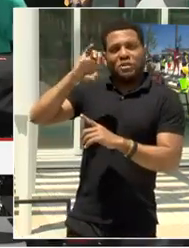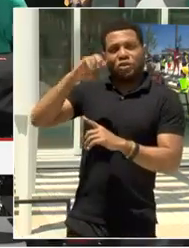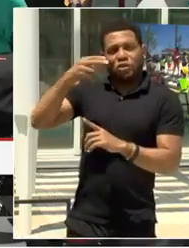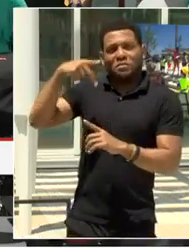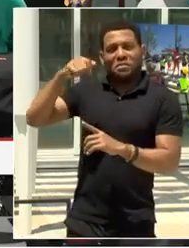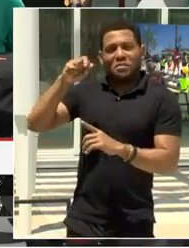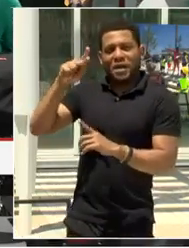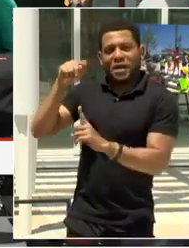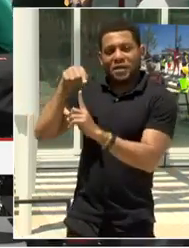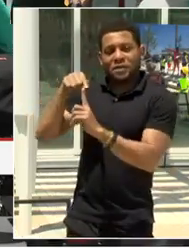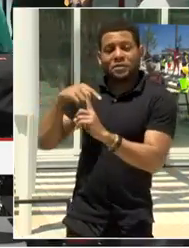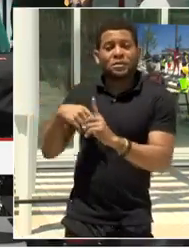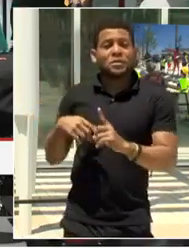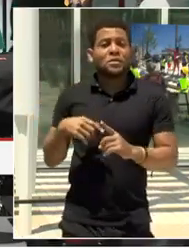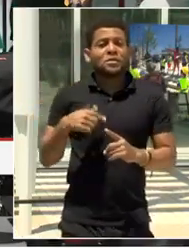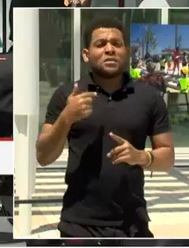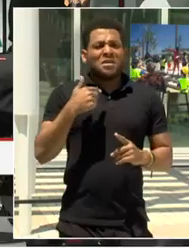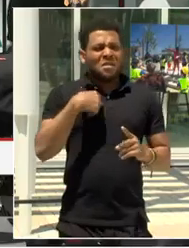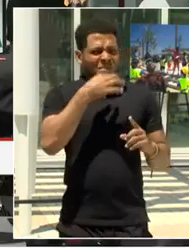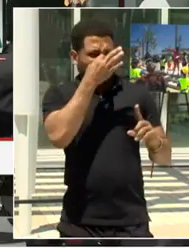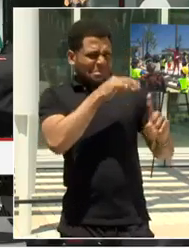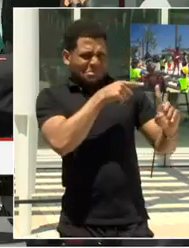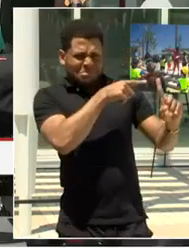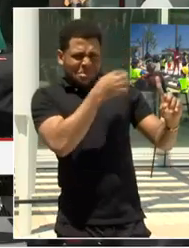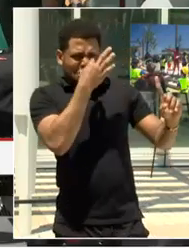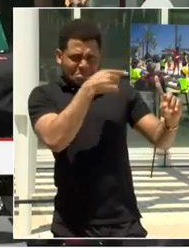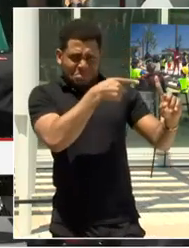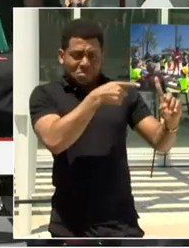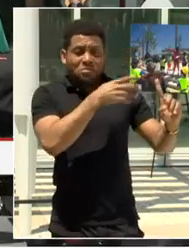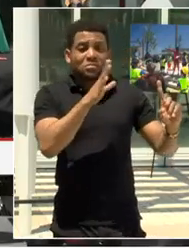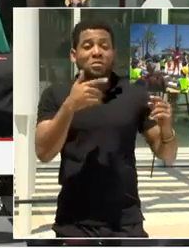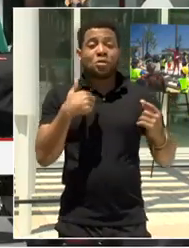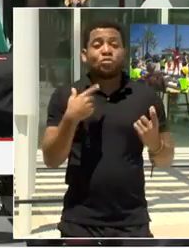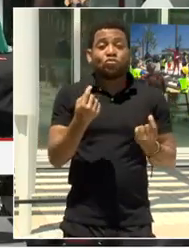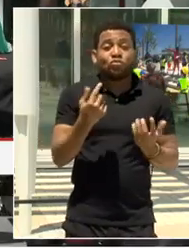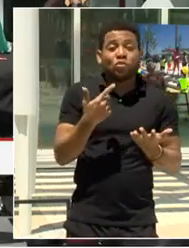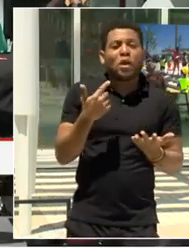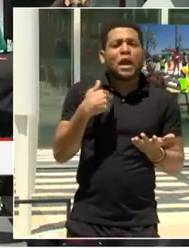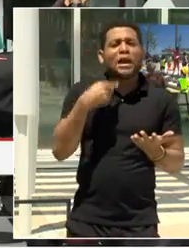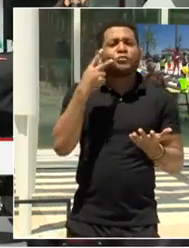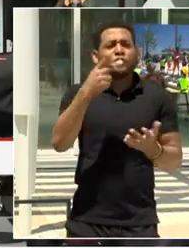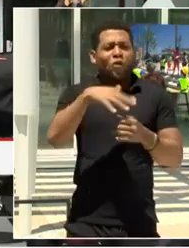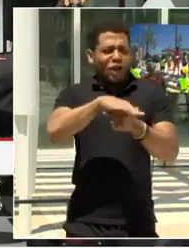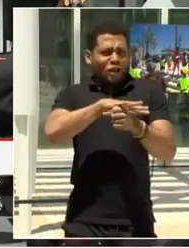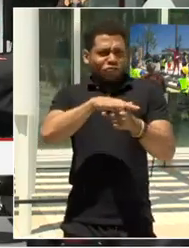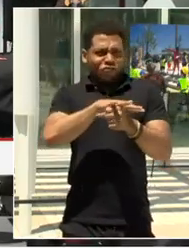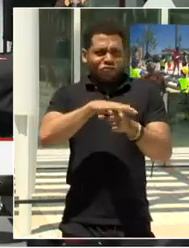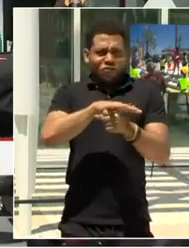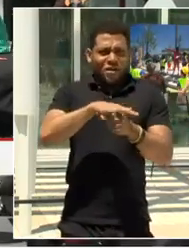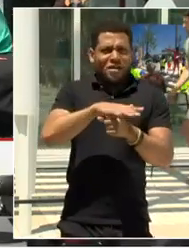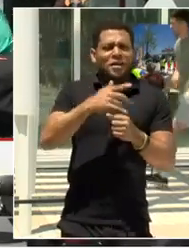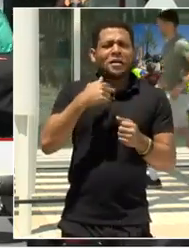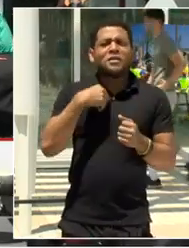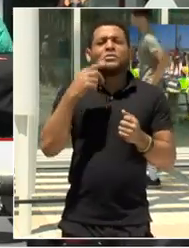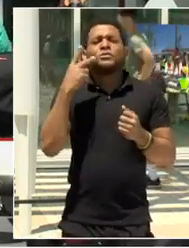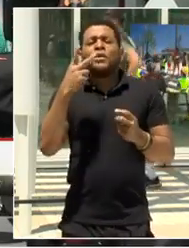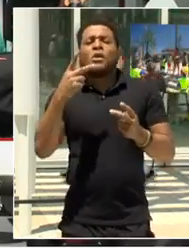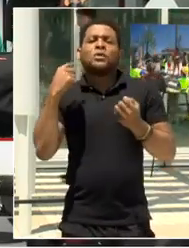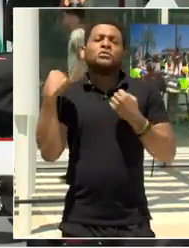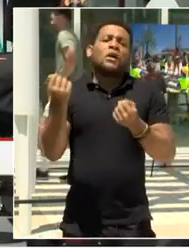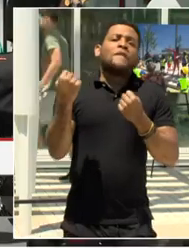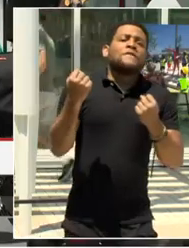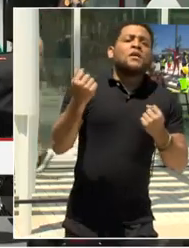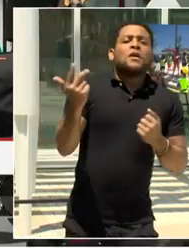complex behind us, so she would pass this site frequently. My father grew up